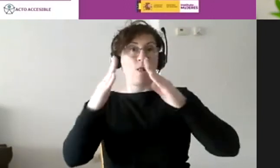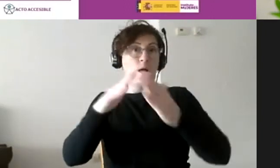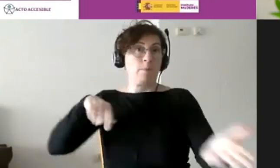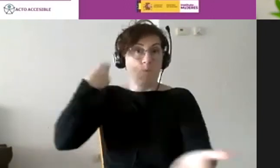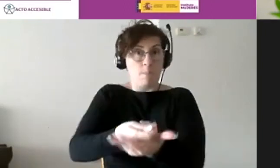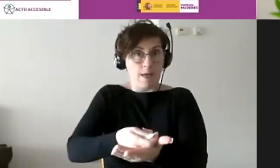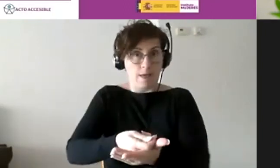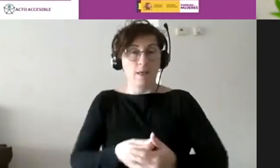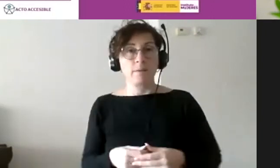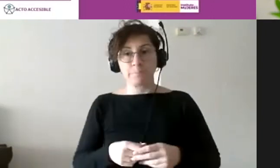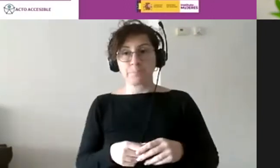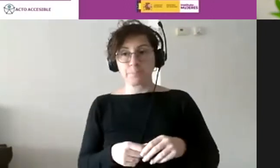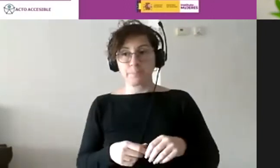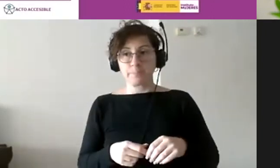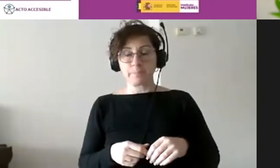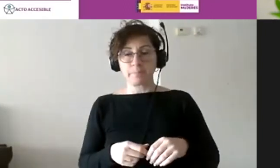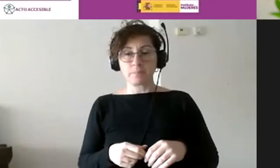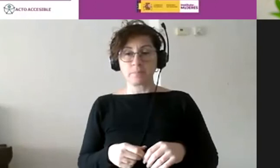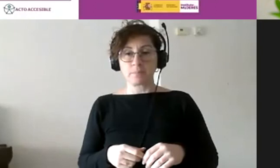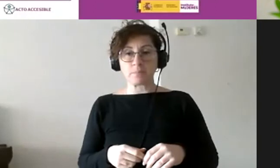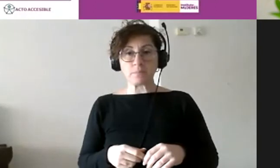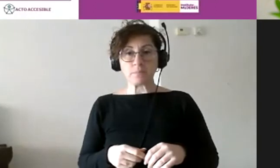the premises after 3 months or after